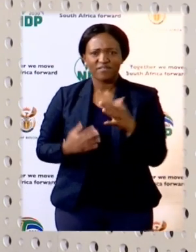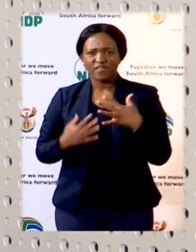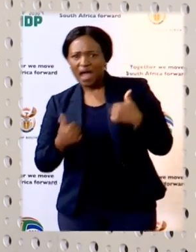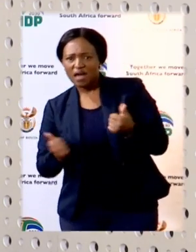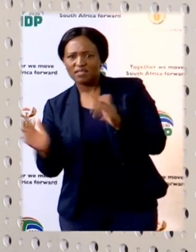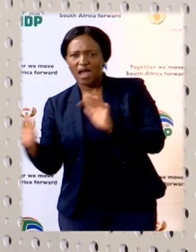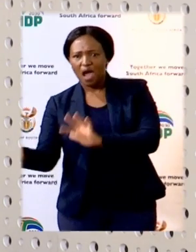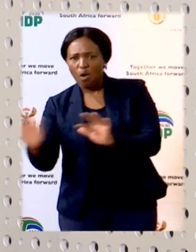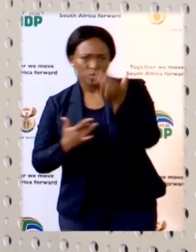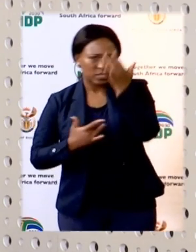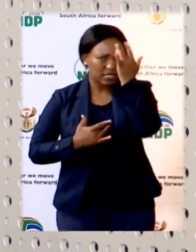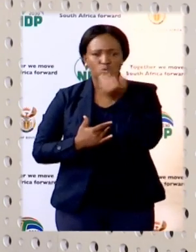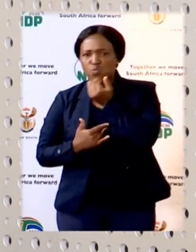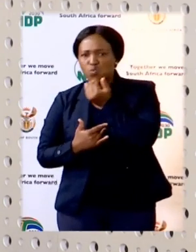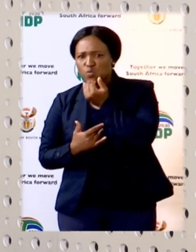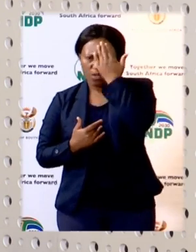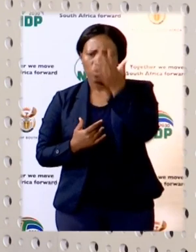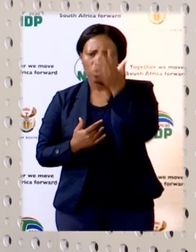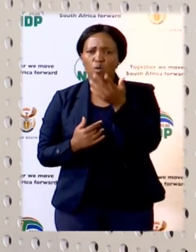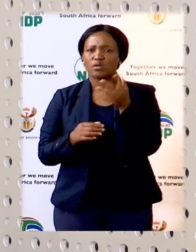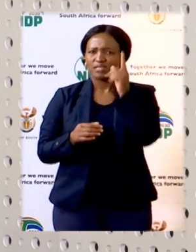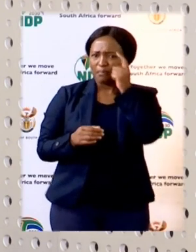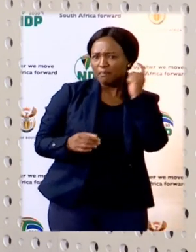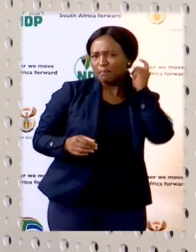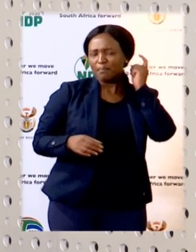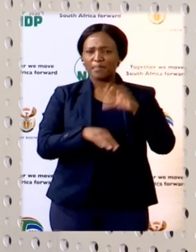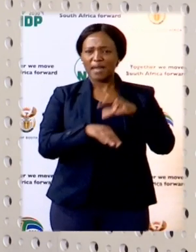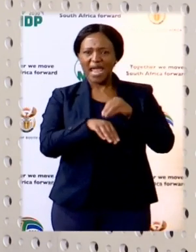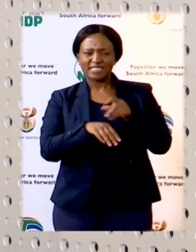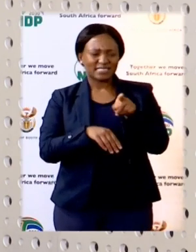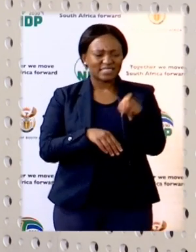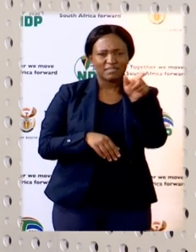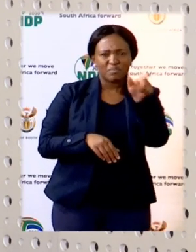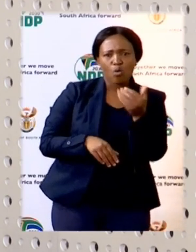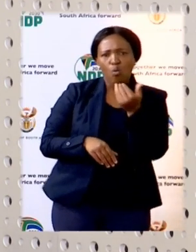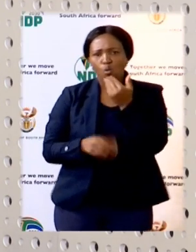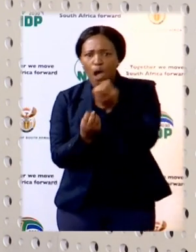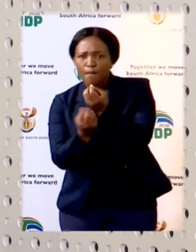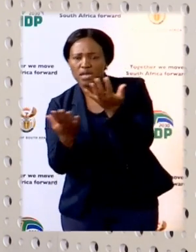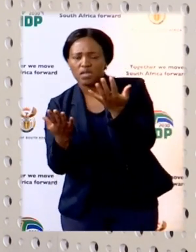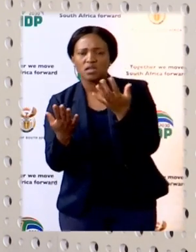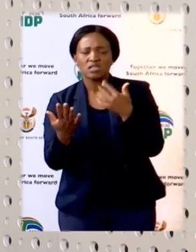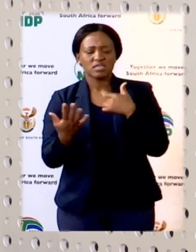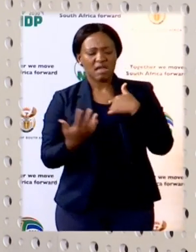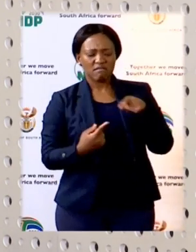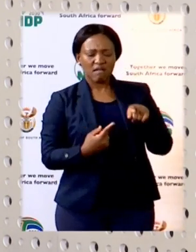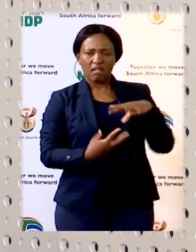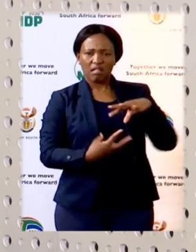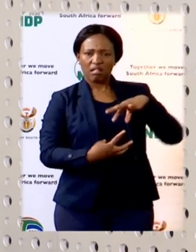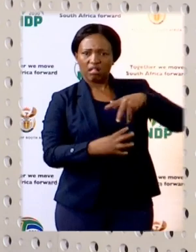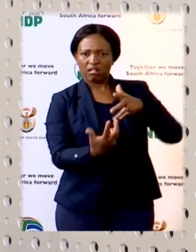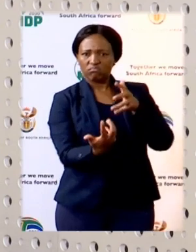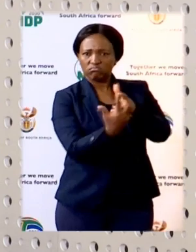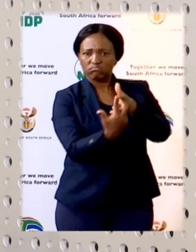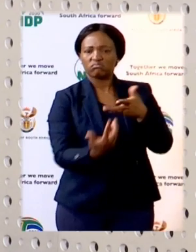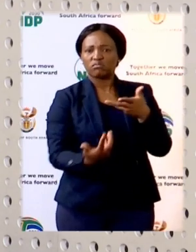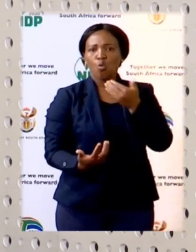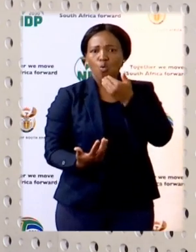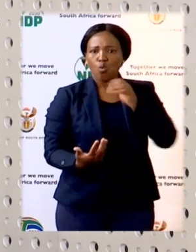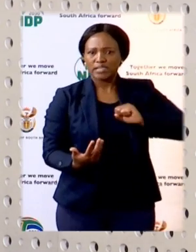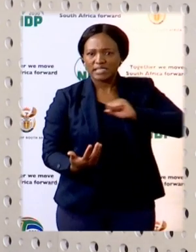take into consideration all these issues of age and say how they are going to adapt their companies. For instance, one